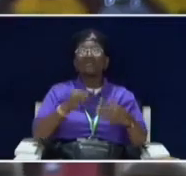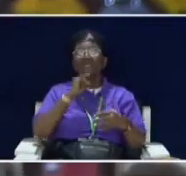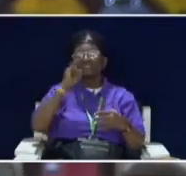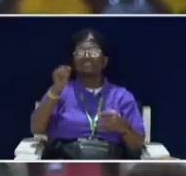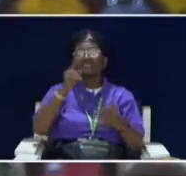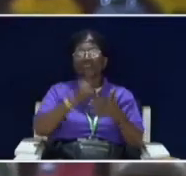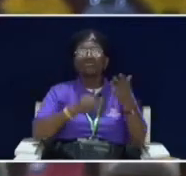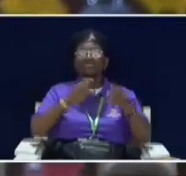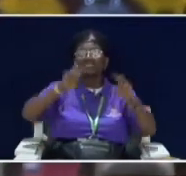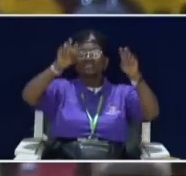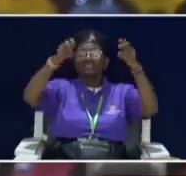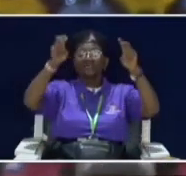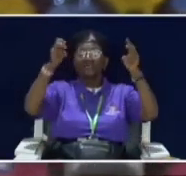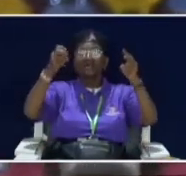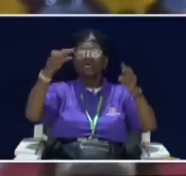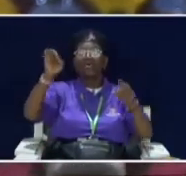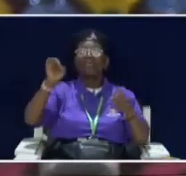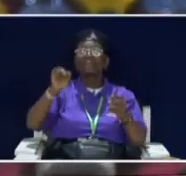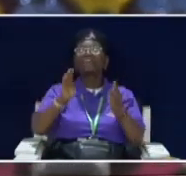the theme for Congress in December?